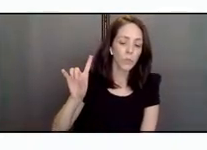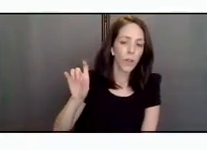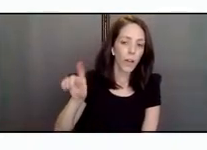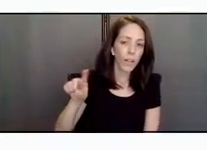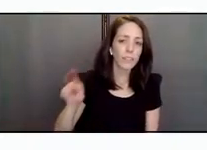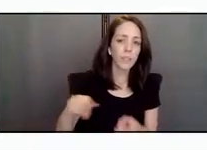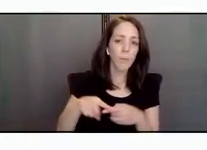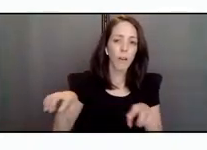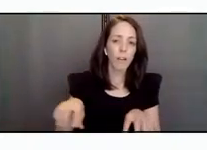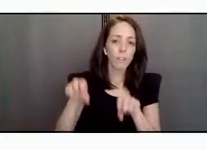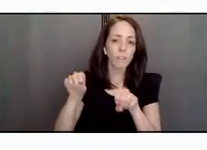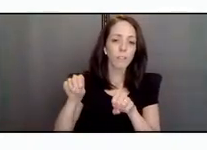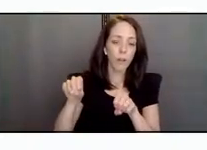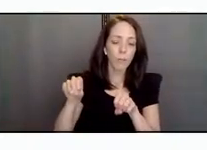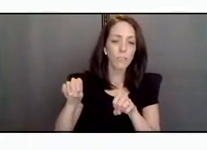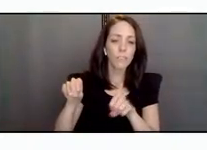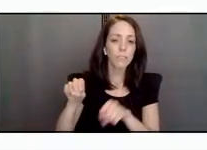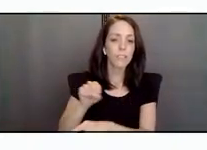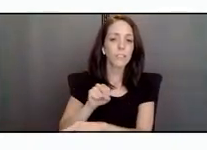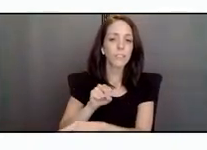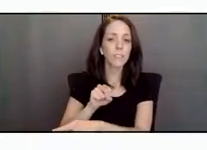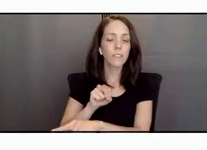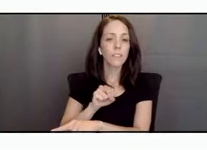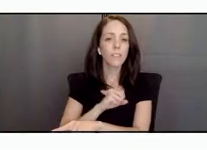Senate's recommendations.